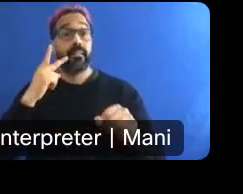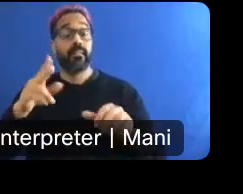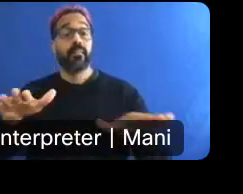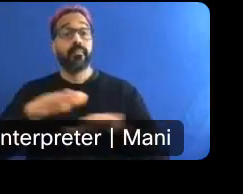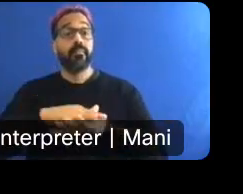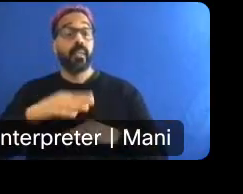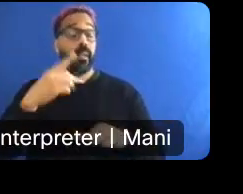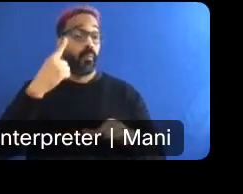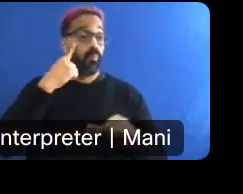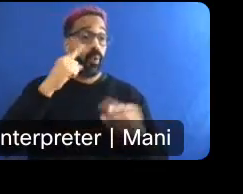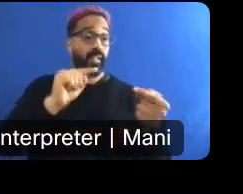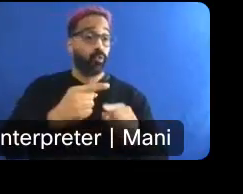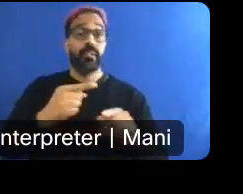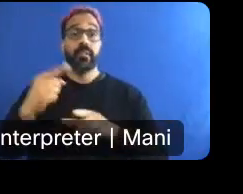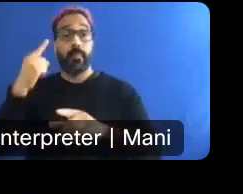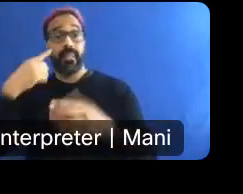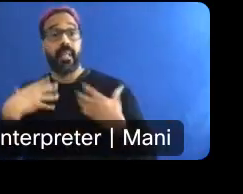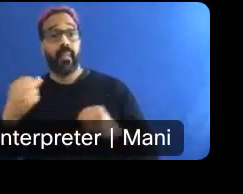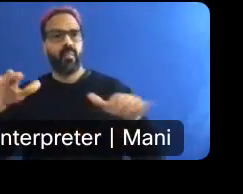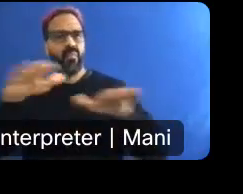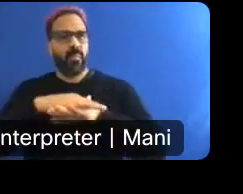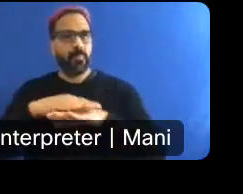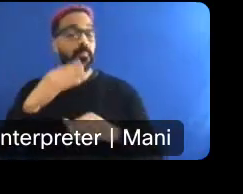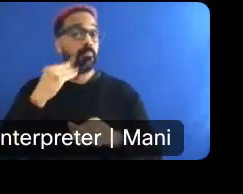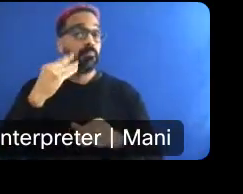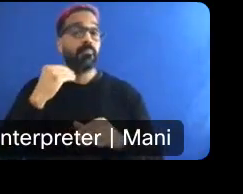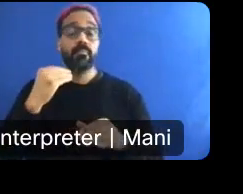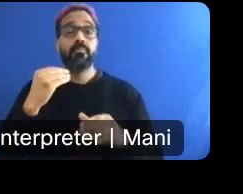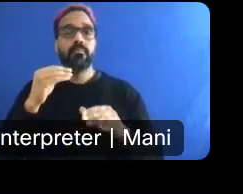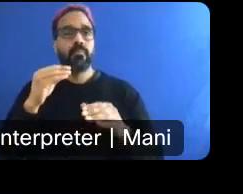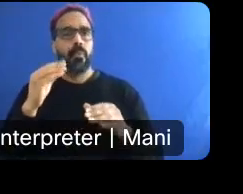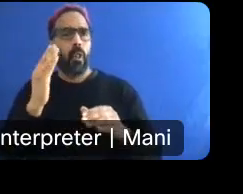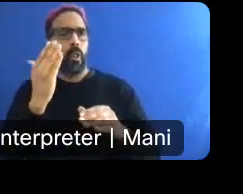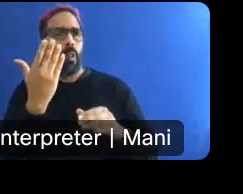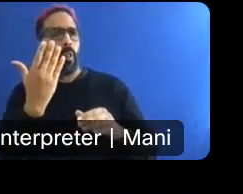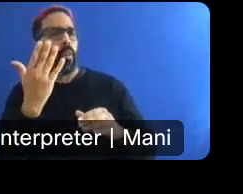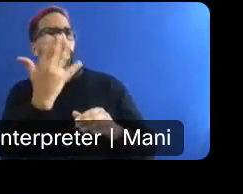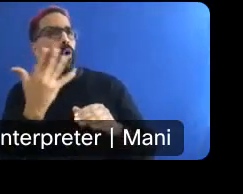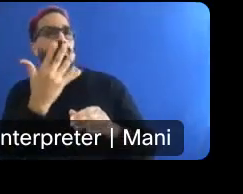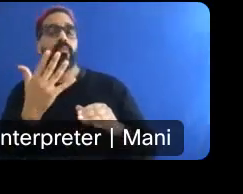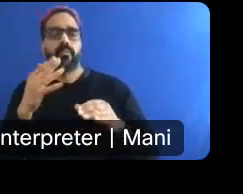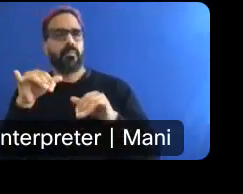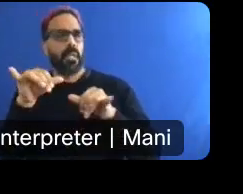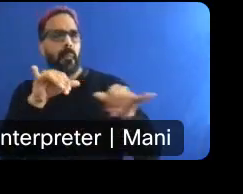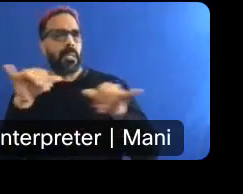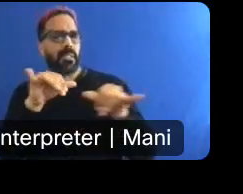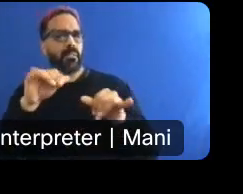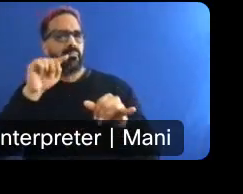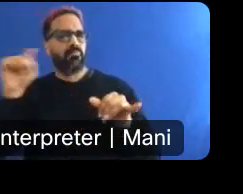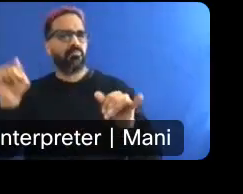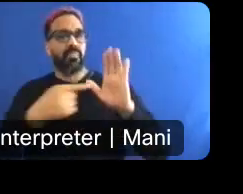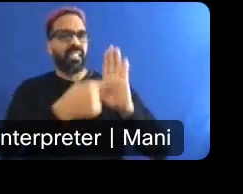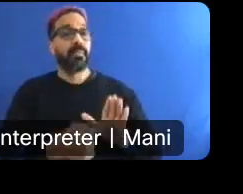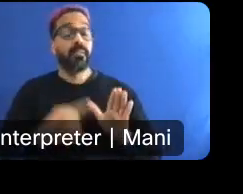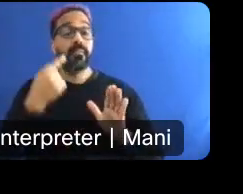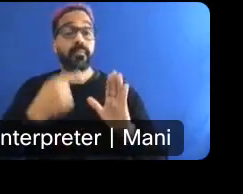brain injuries can have common experiences and symptoms. So for instance, Montgomery and